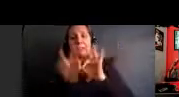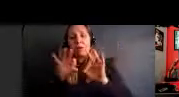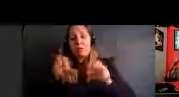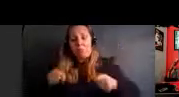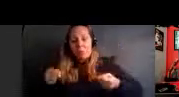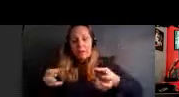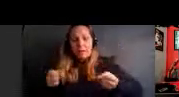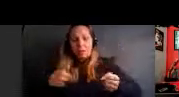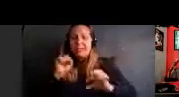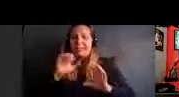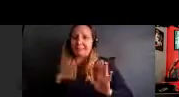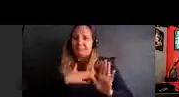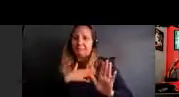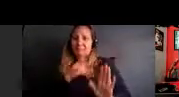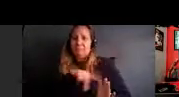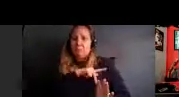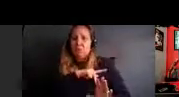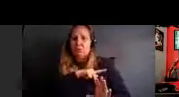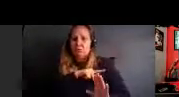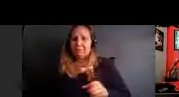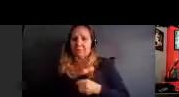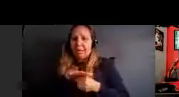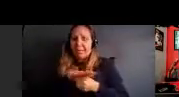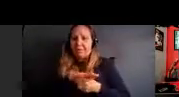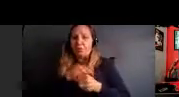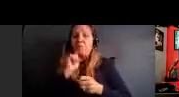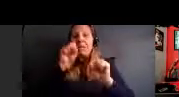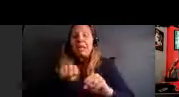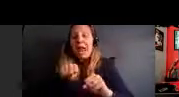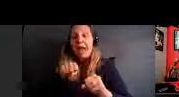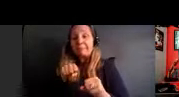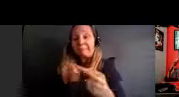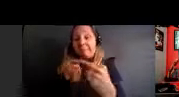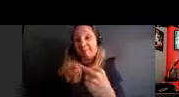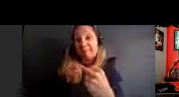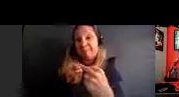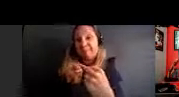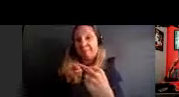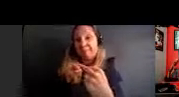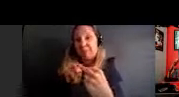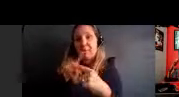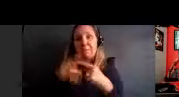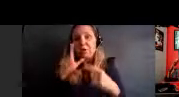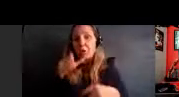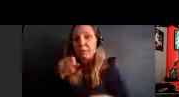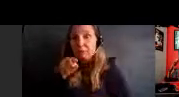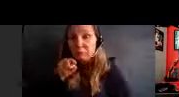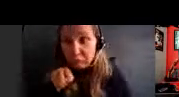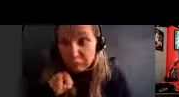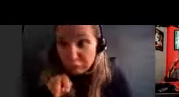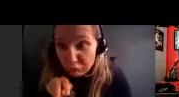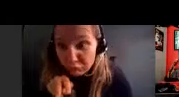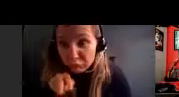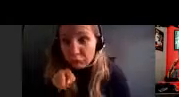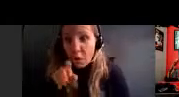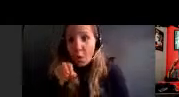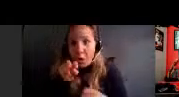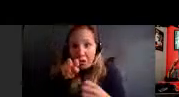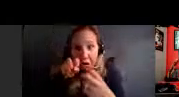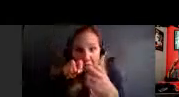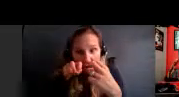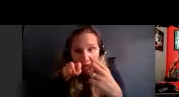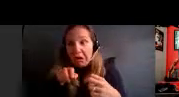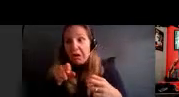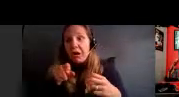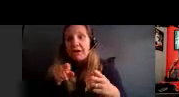You can sit down and be eye level with the person if possible. It's not necessary to like lean right in and feel like you're doing that and to